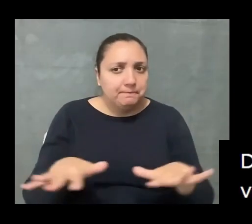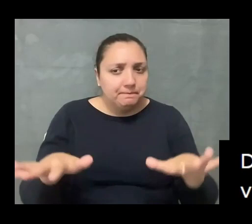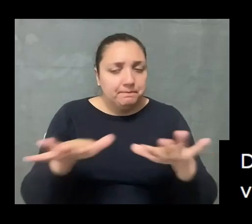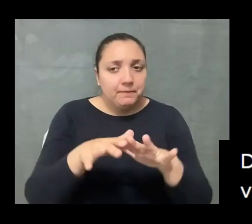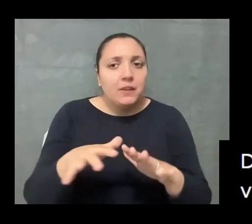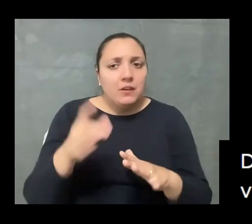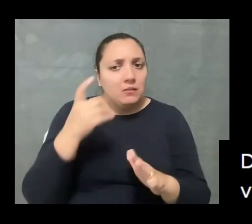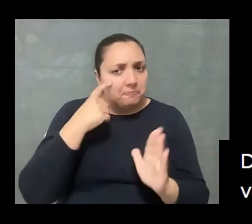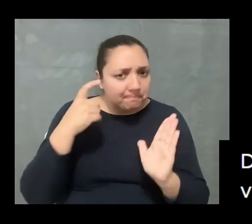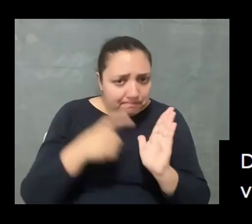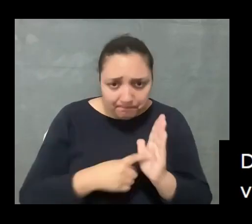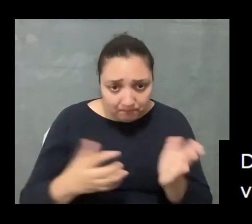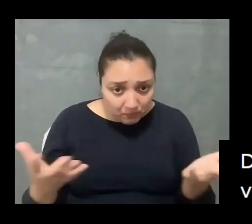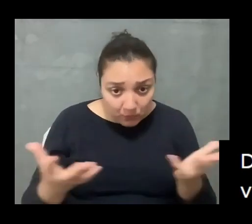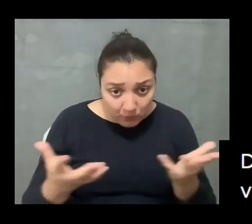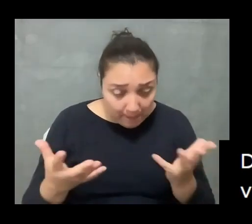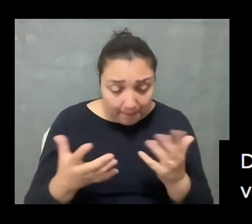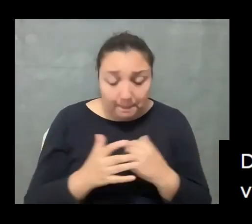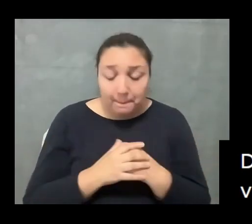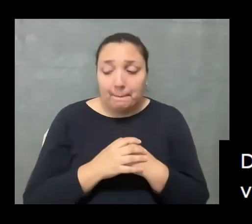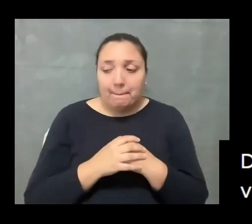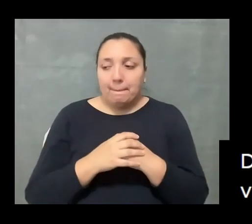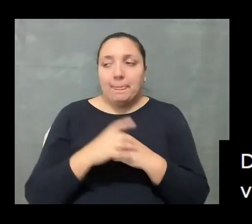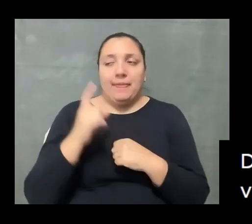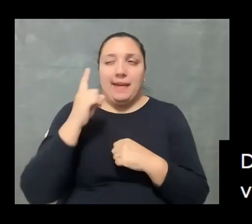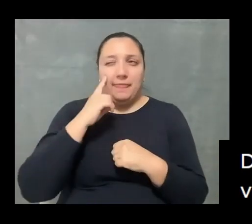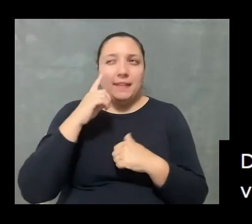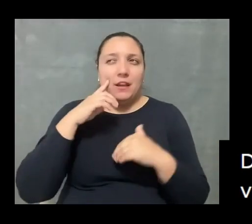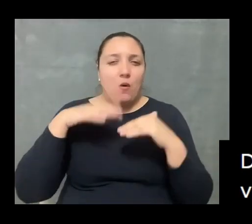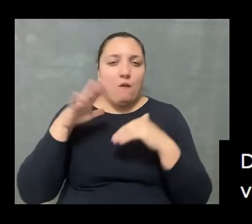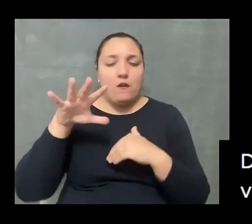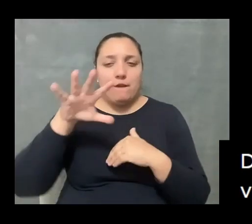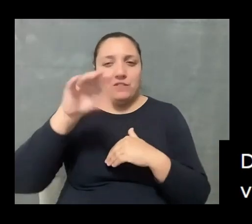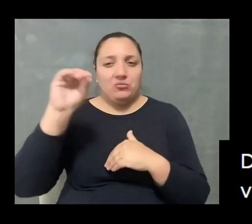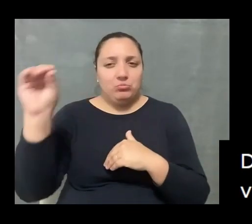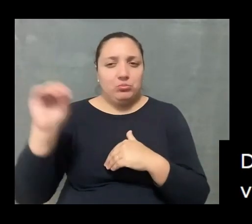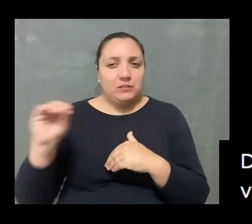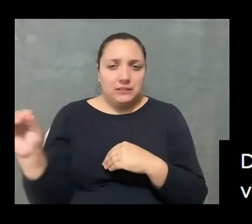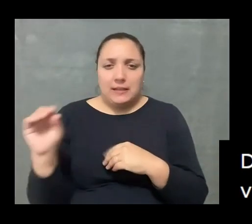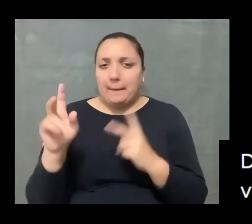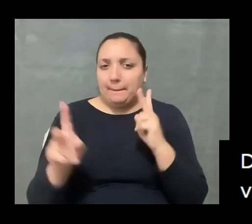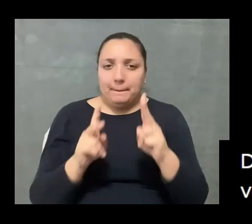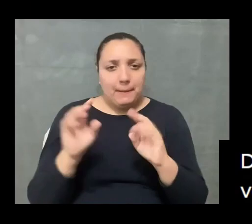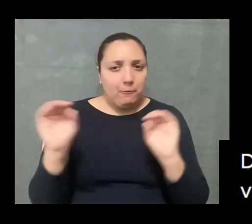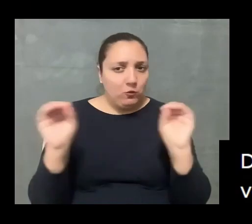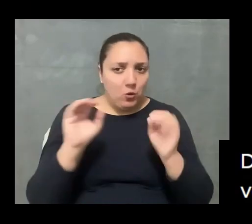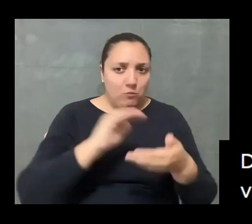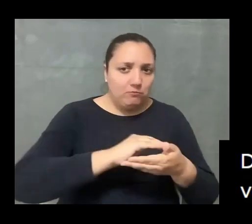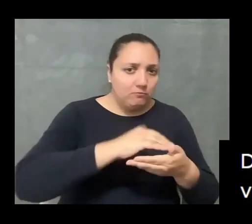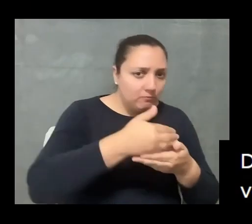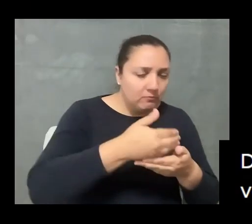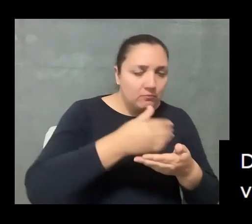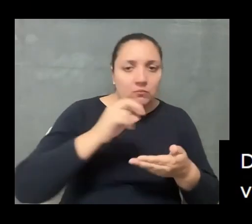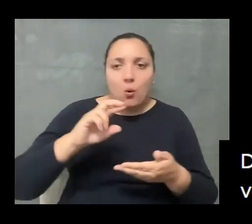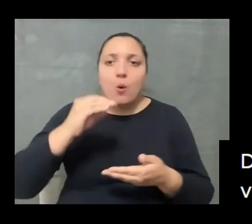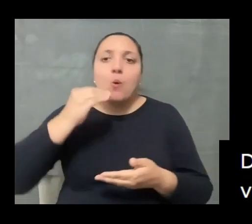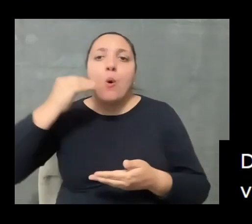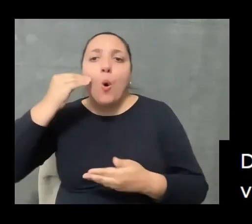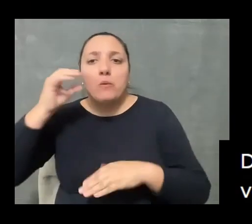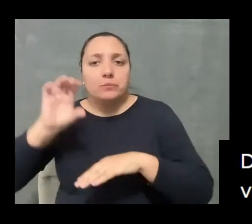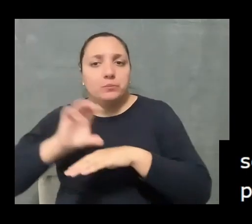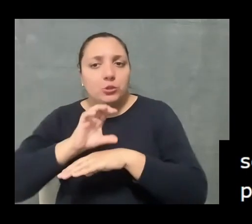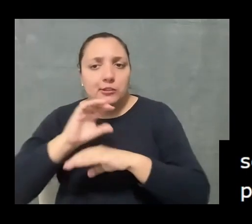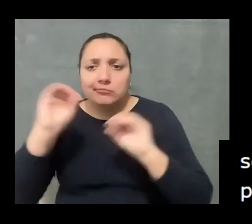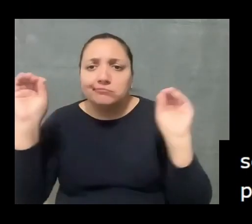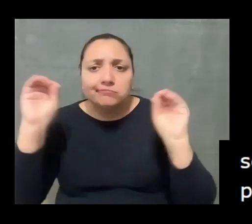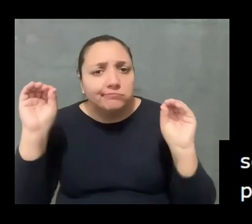that I think more than half of people did not have a laptop or a PC. And now, a